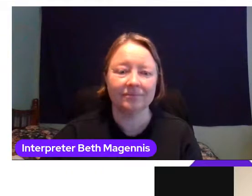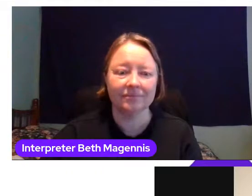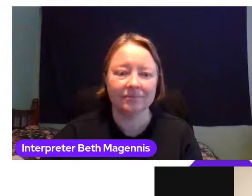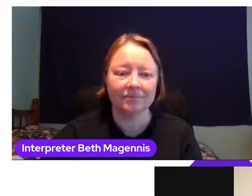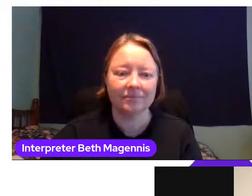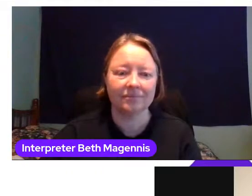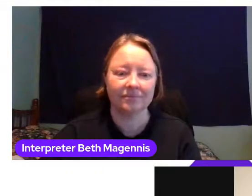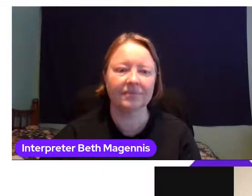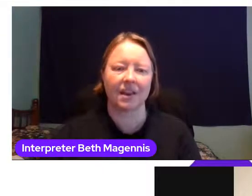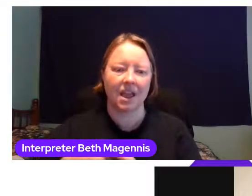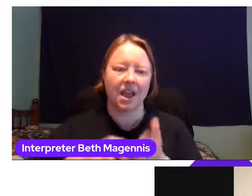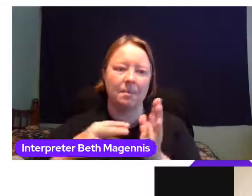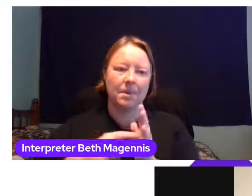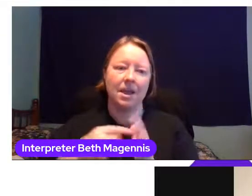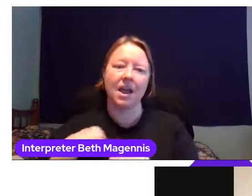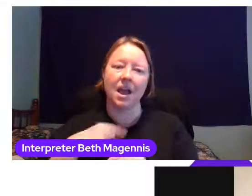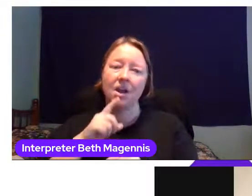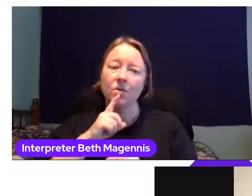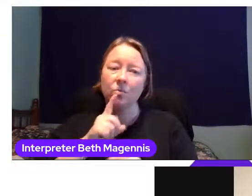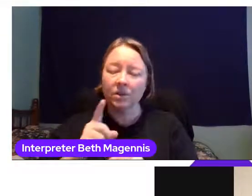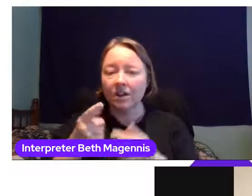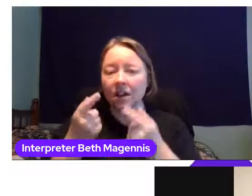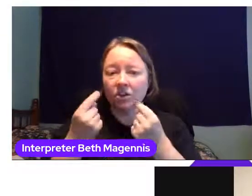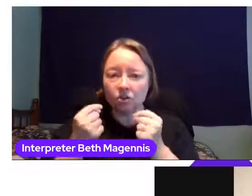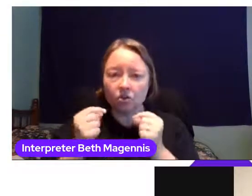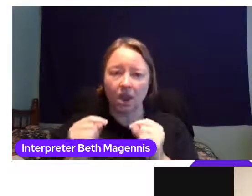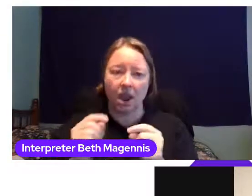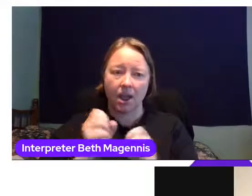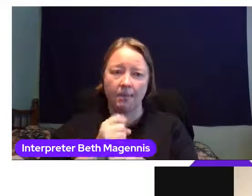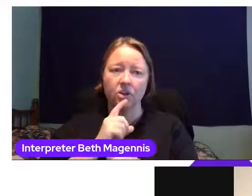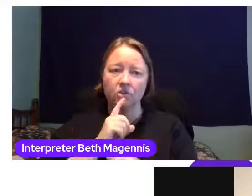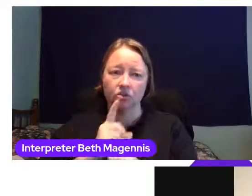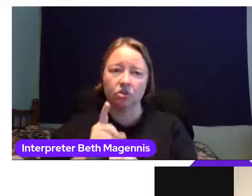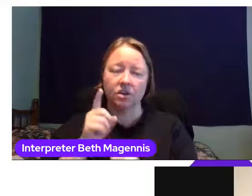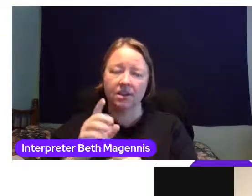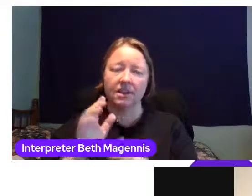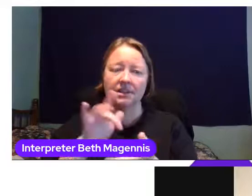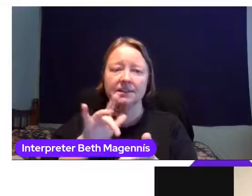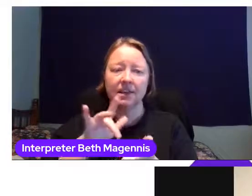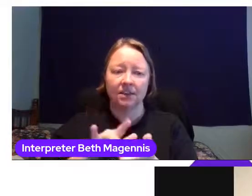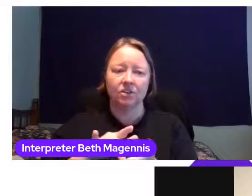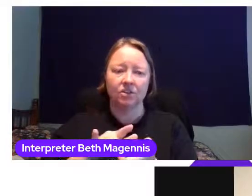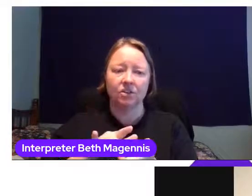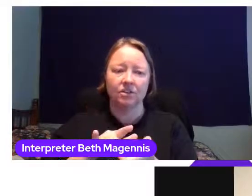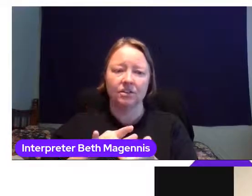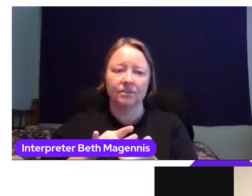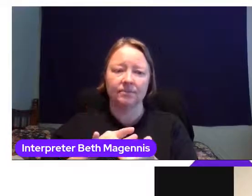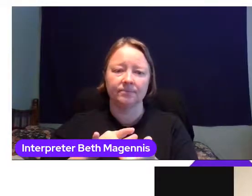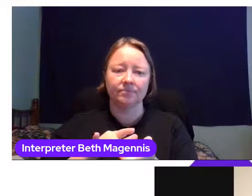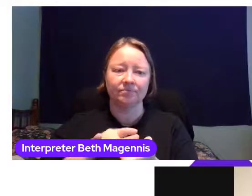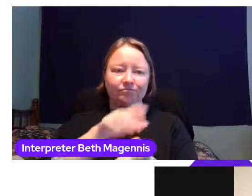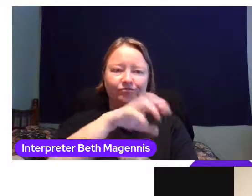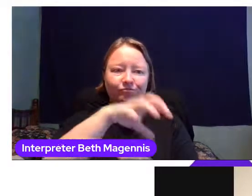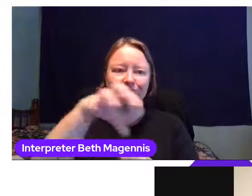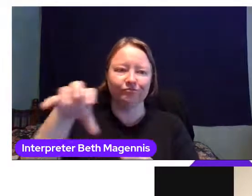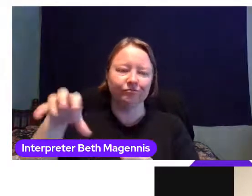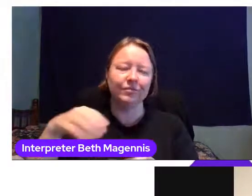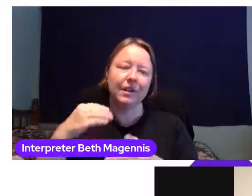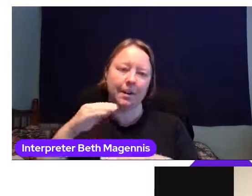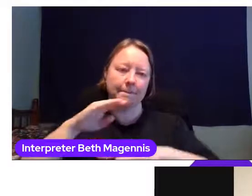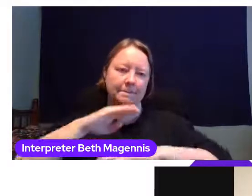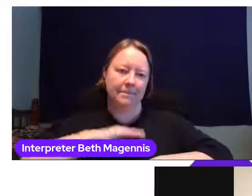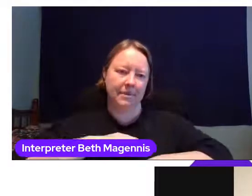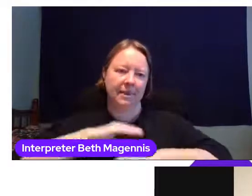Yeah, I mean, I really try and, you know, make sure that the centers are, you know, just up to standard